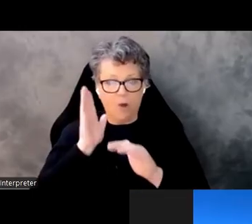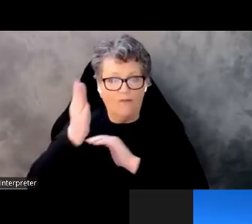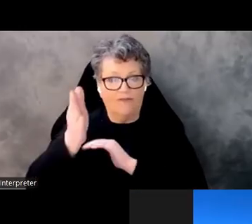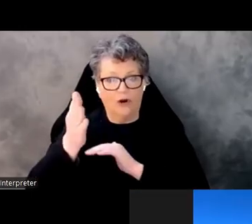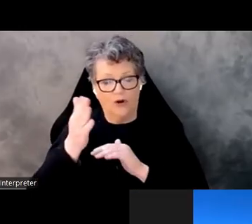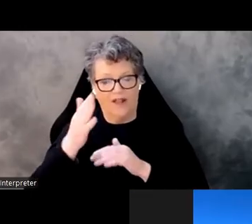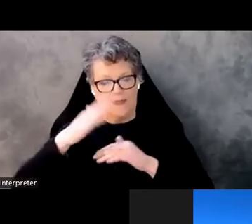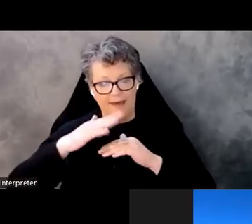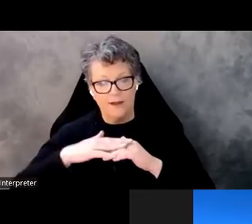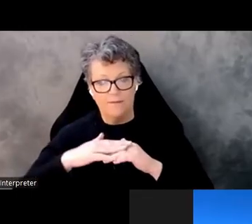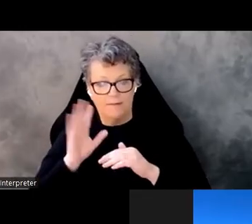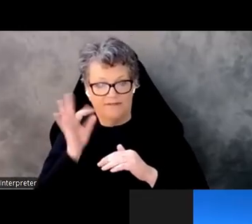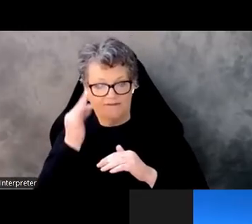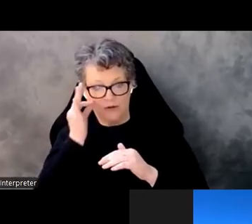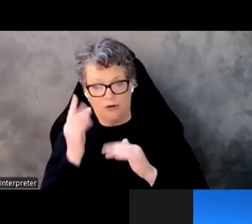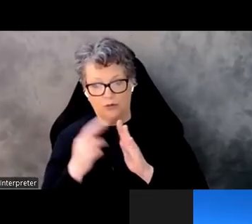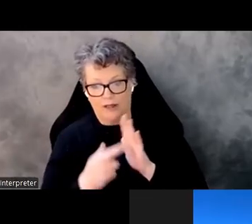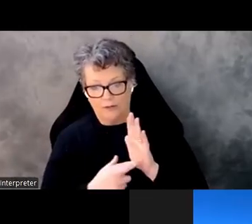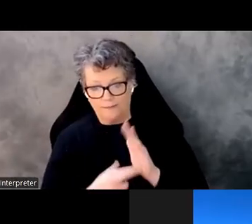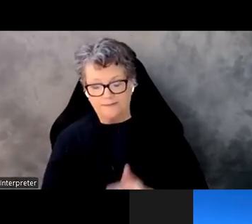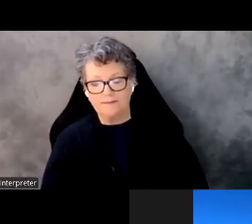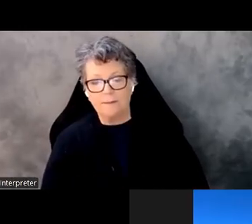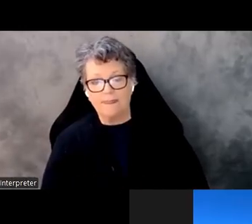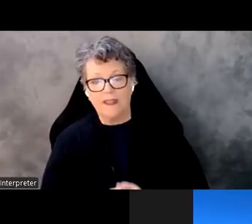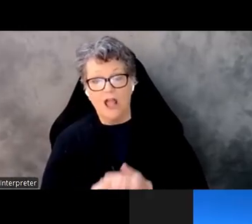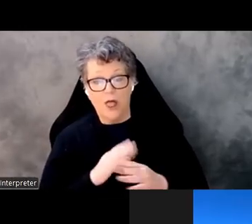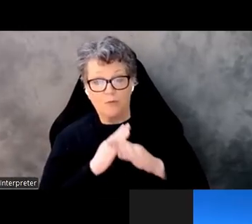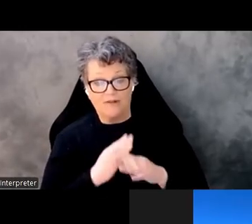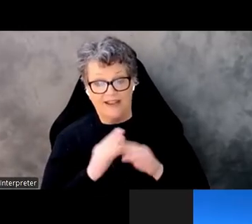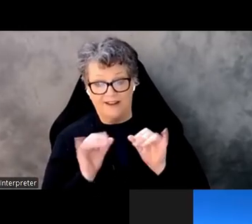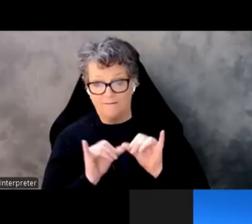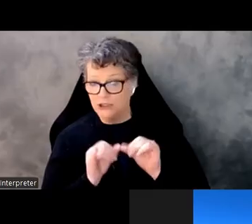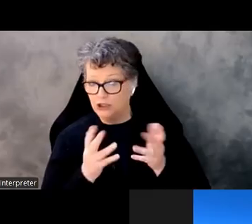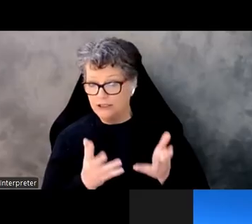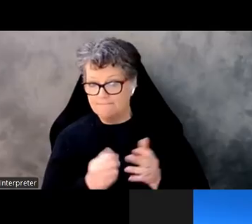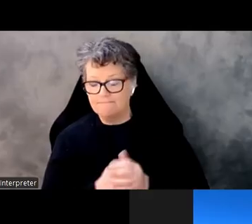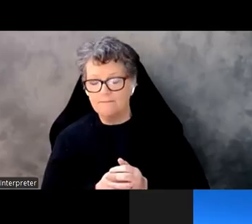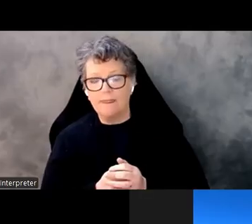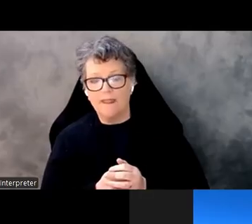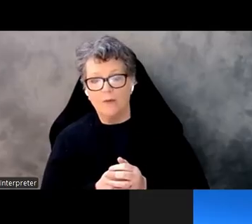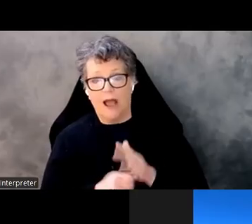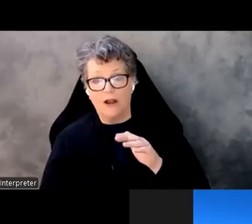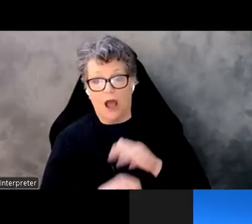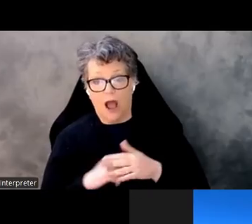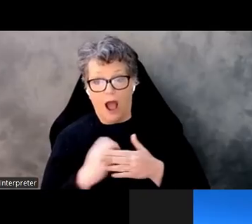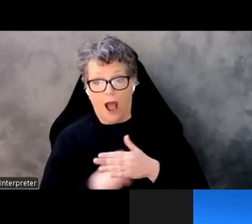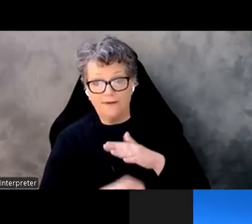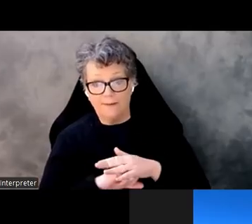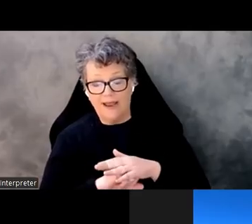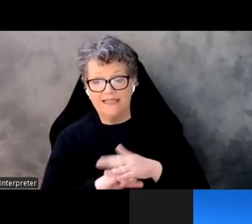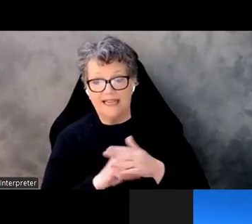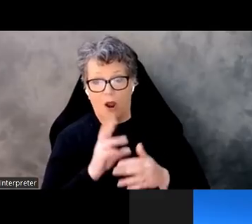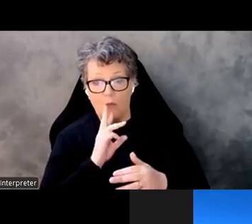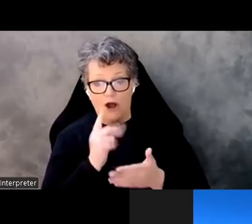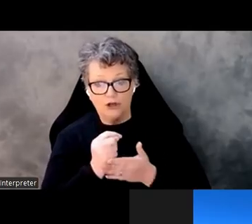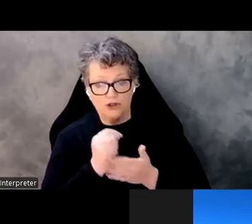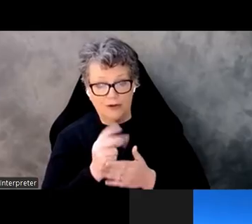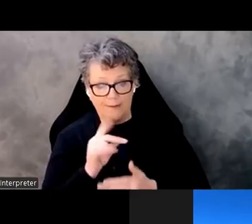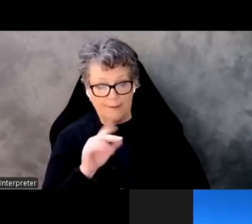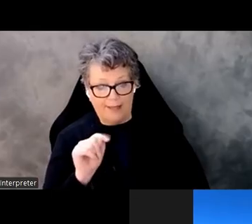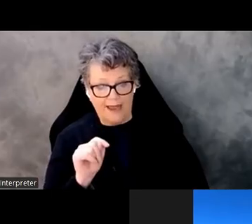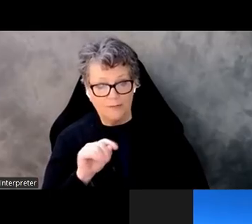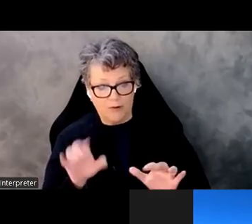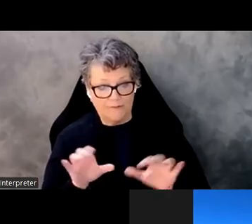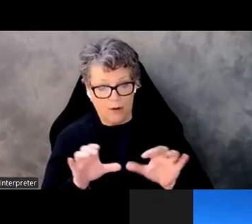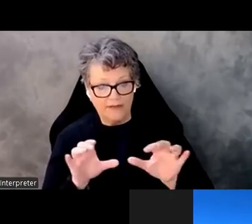of the regulatory requirements. The preventative measures themselves are based around optimizing our water treatment plant performance